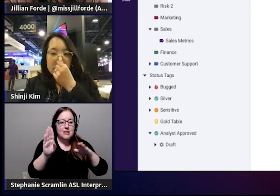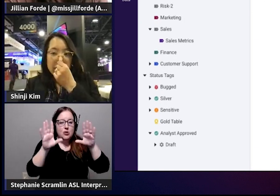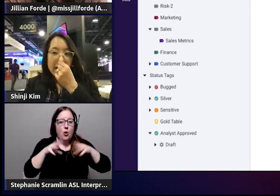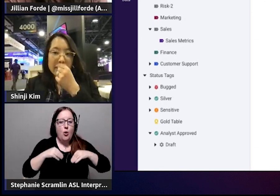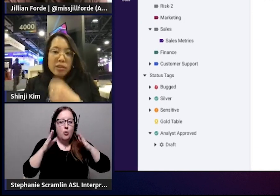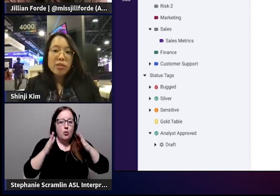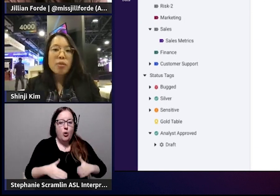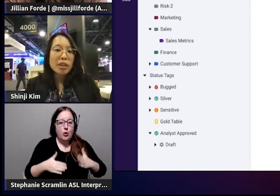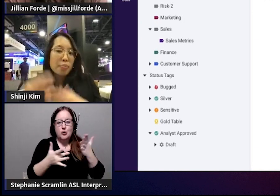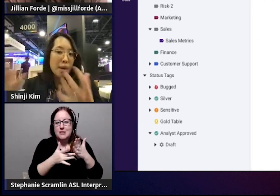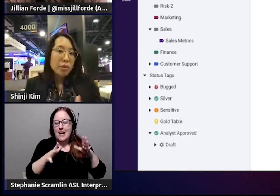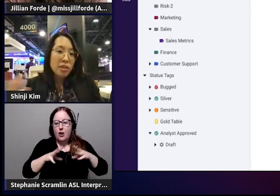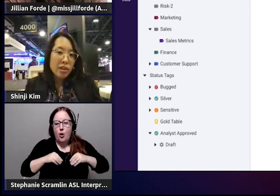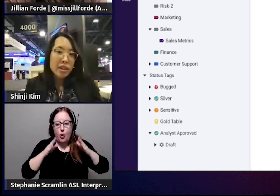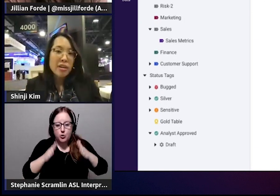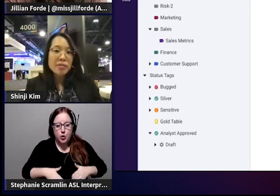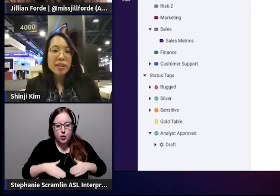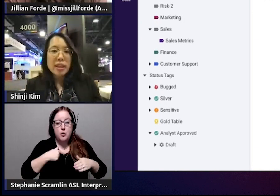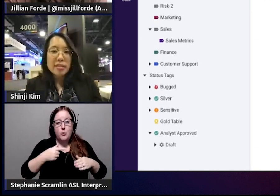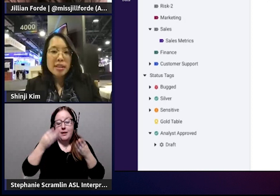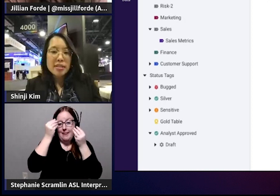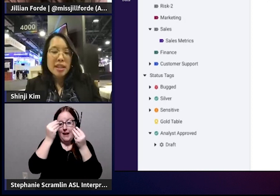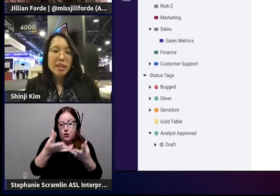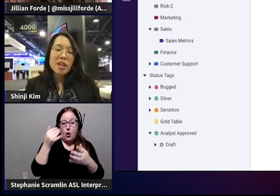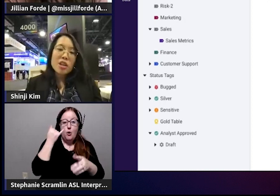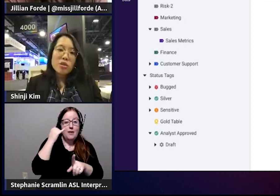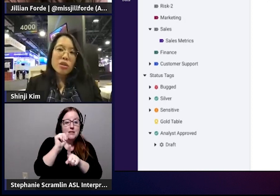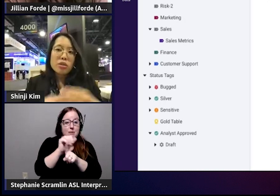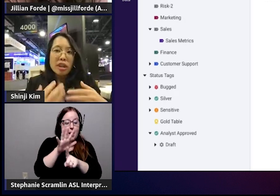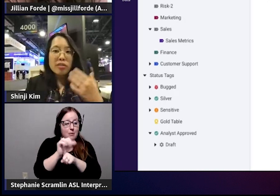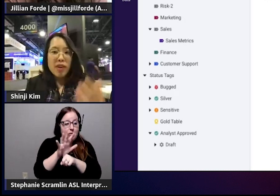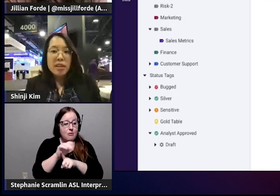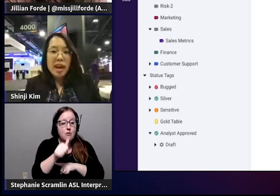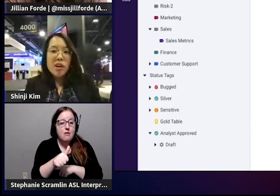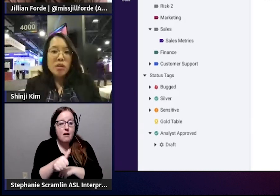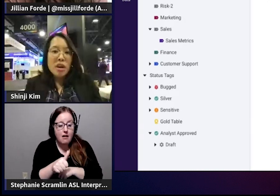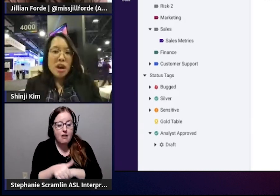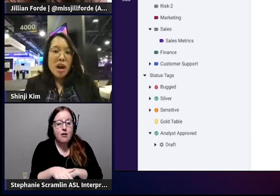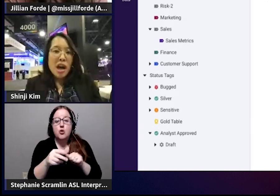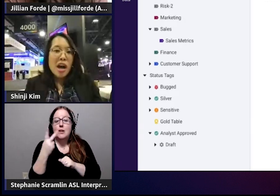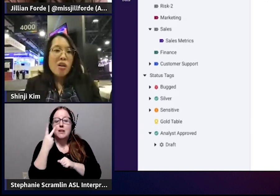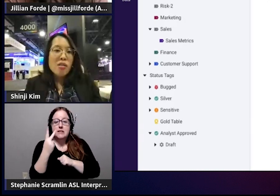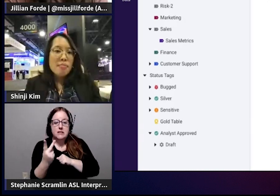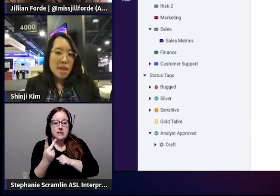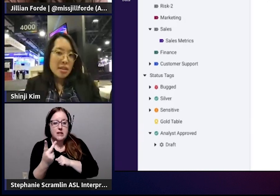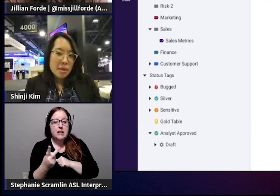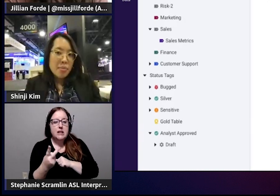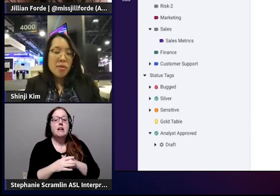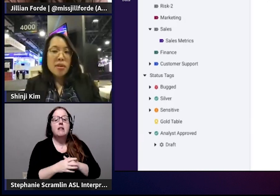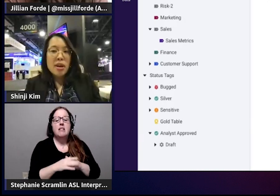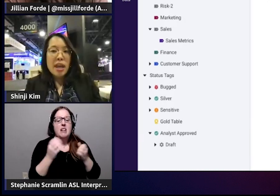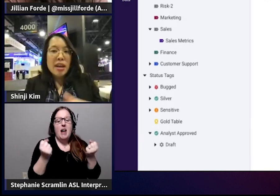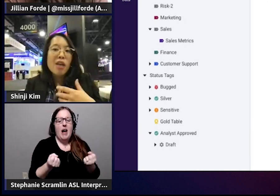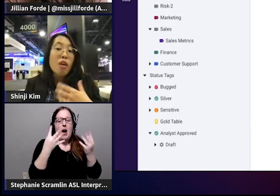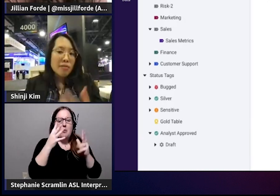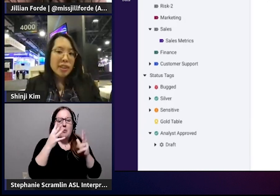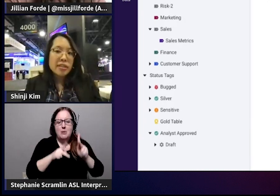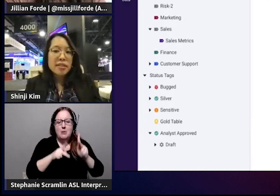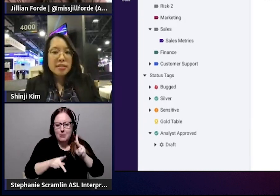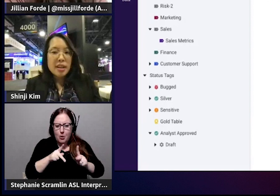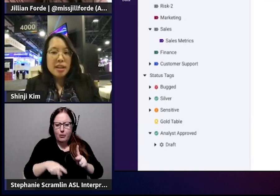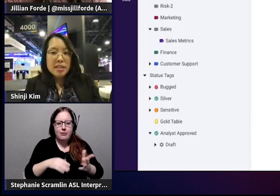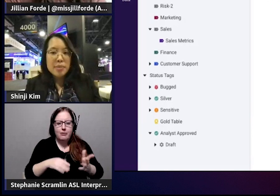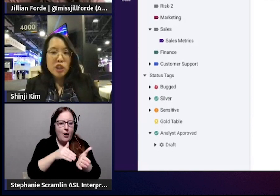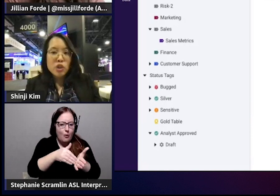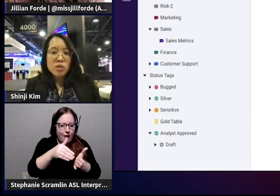owners. We tell you what the popularity of the data set is like. So you get to find out how many people and how often